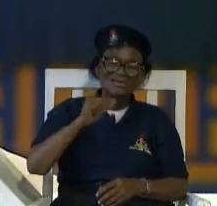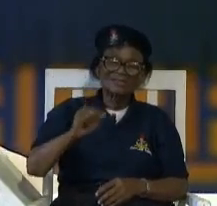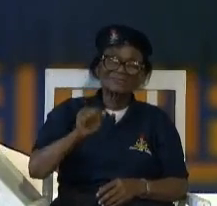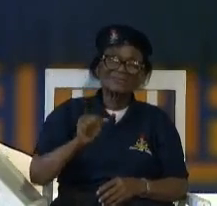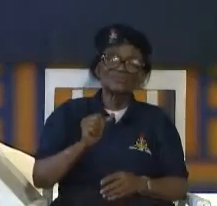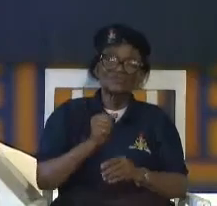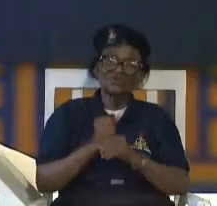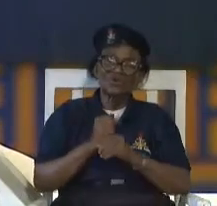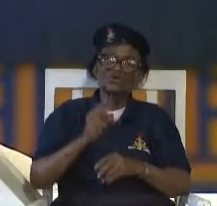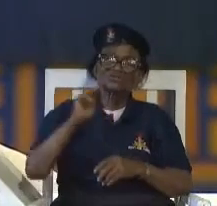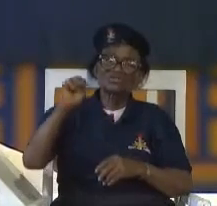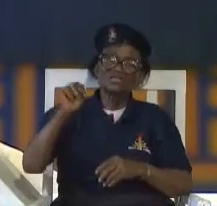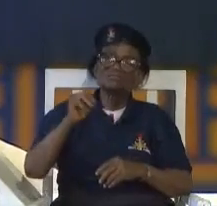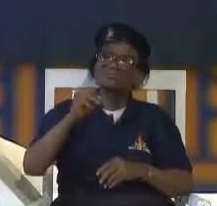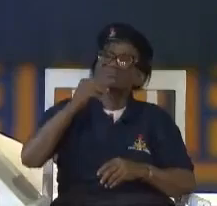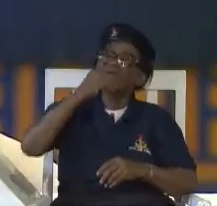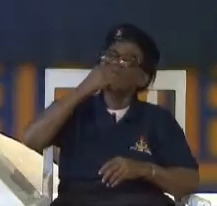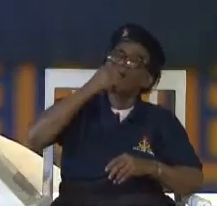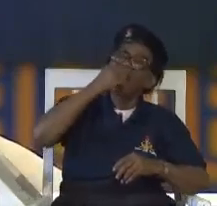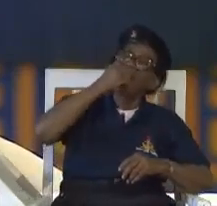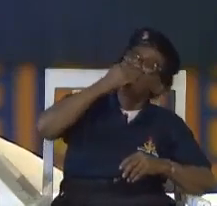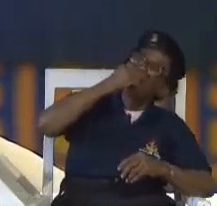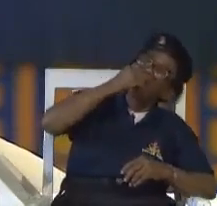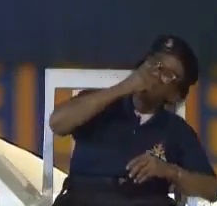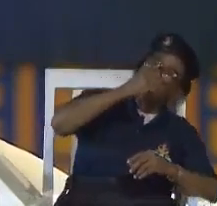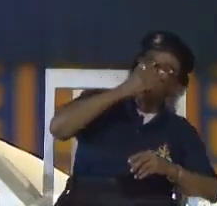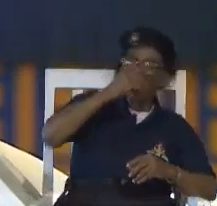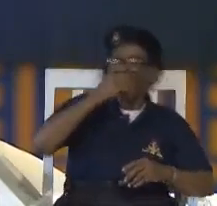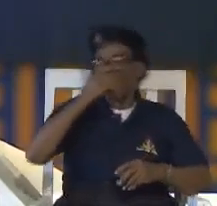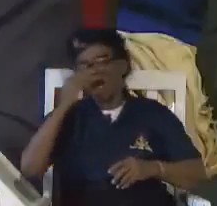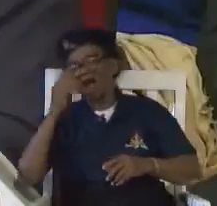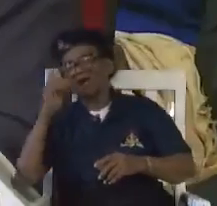got him drunk one night after the other